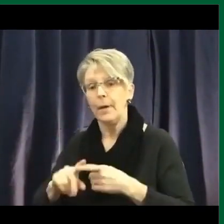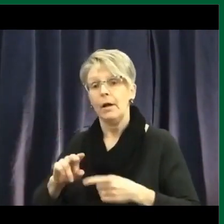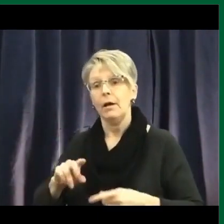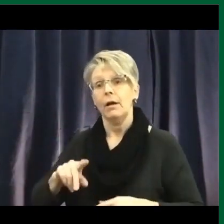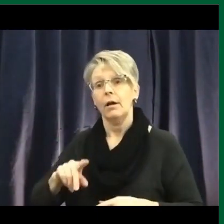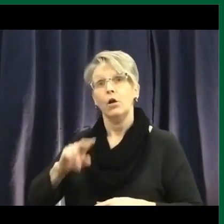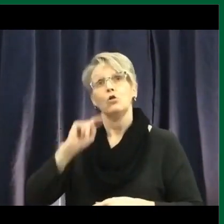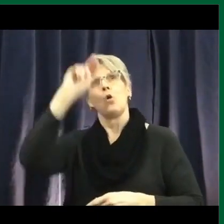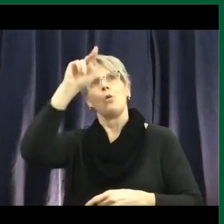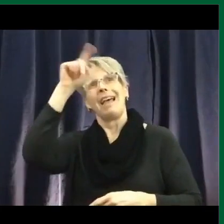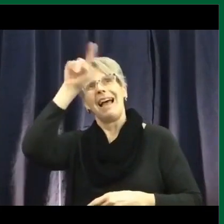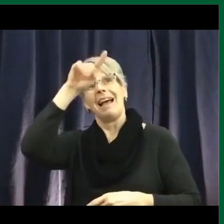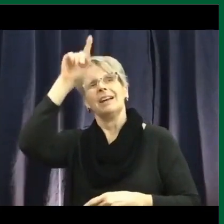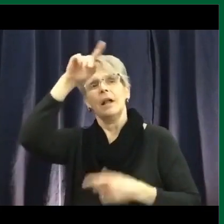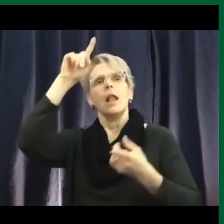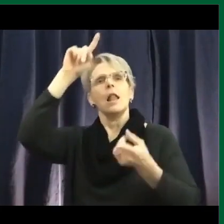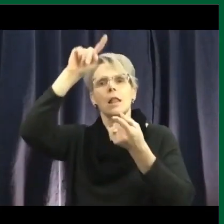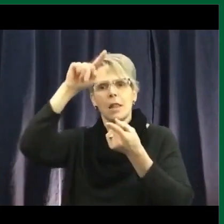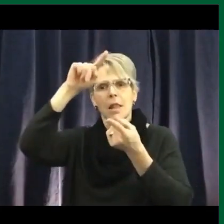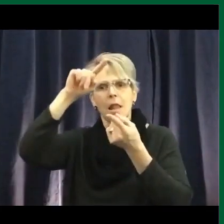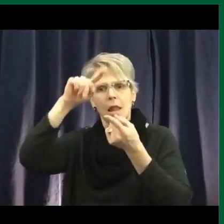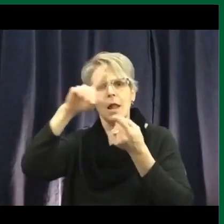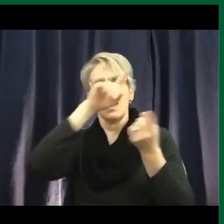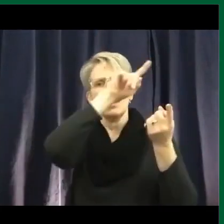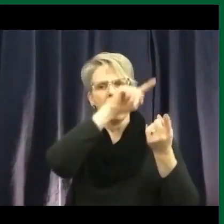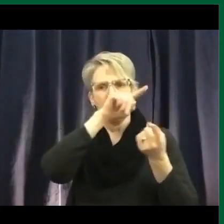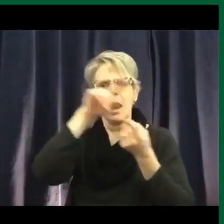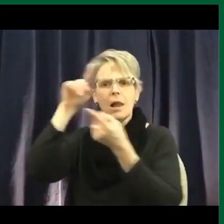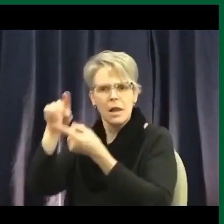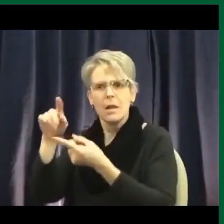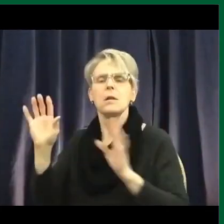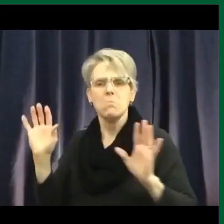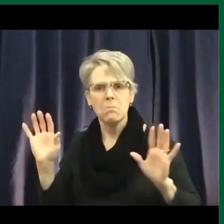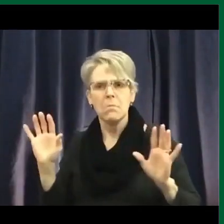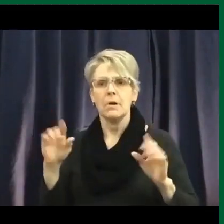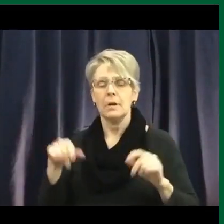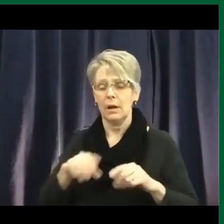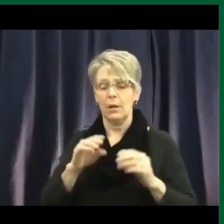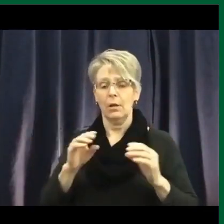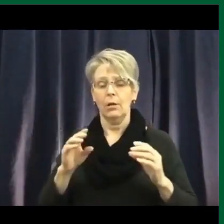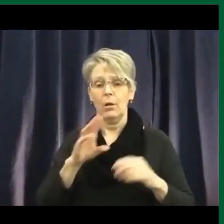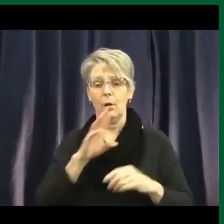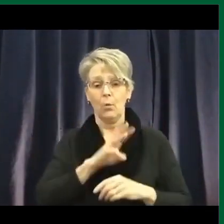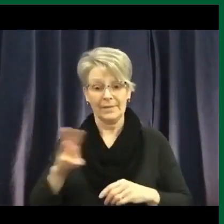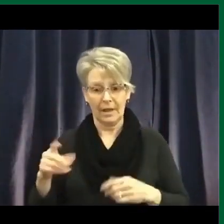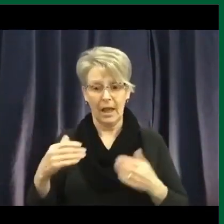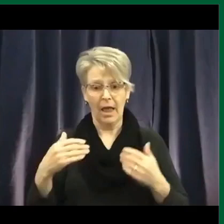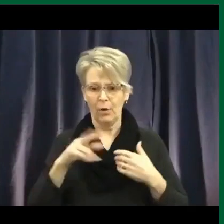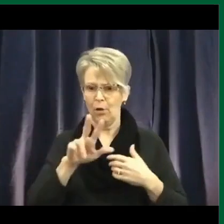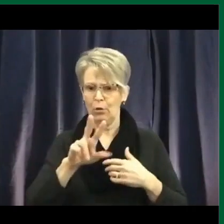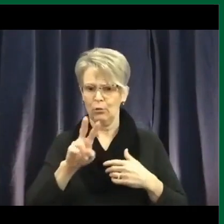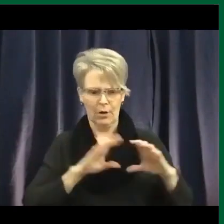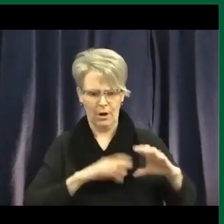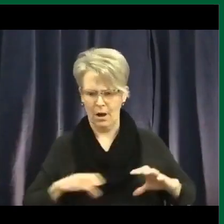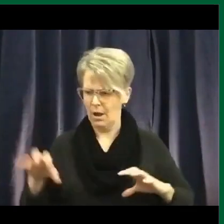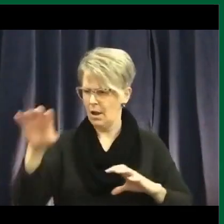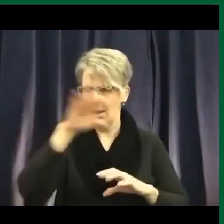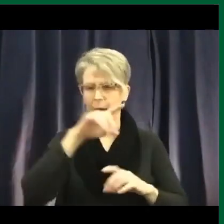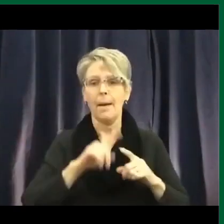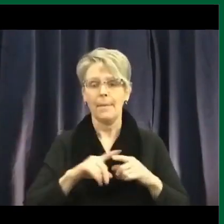down. And then, while we on the website have, cases by 32 geographies, obviously locally medical health officers